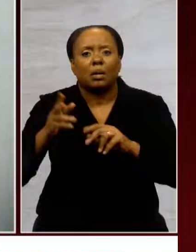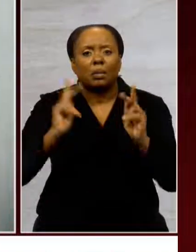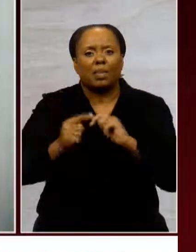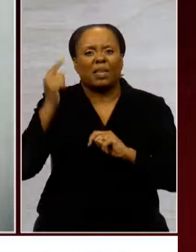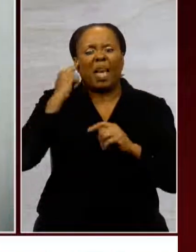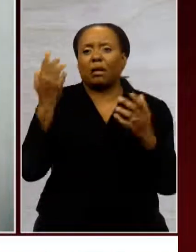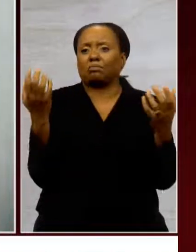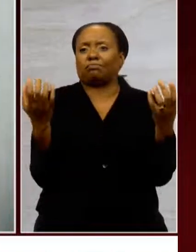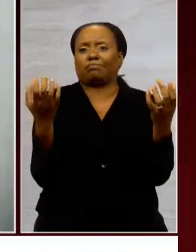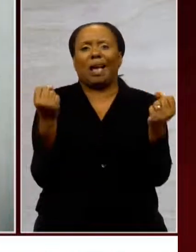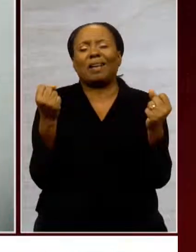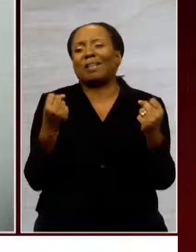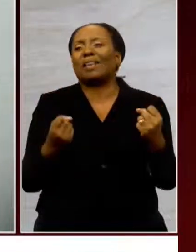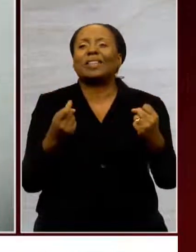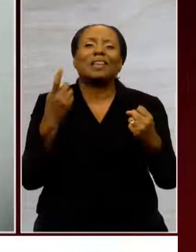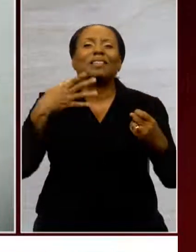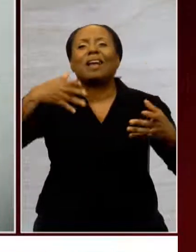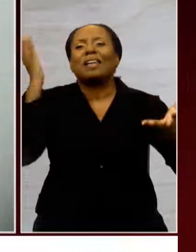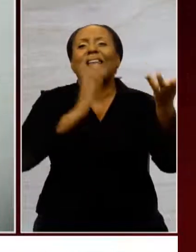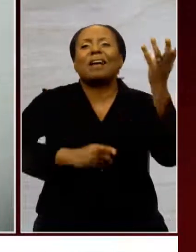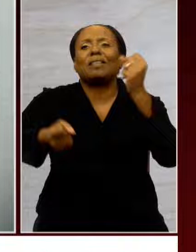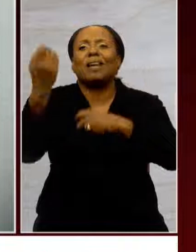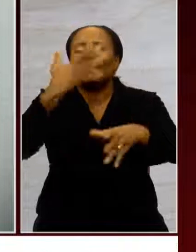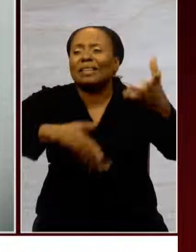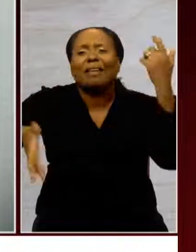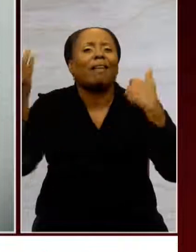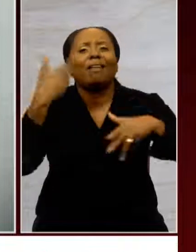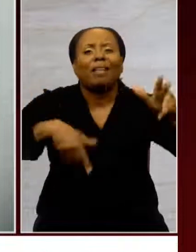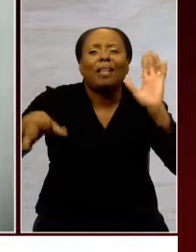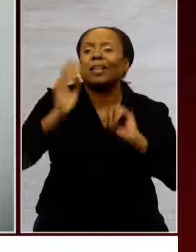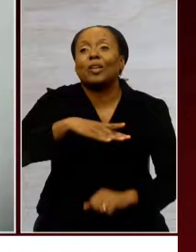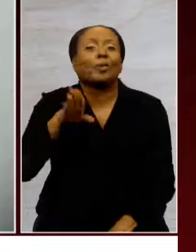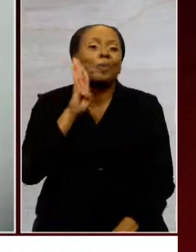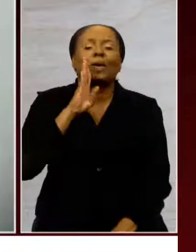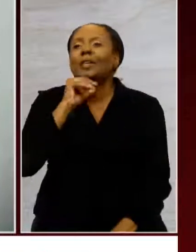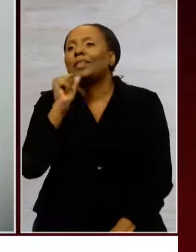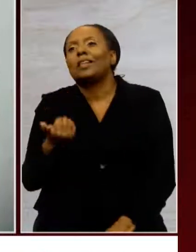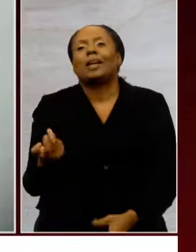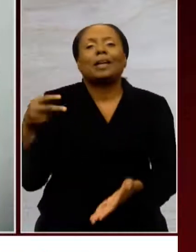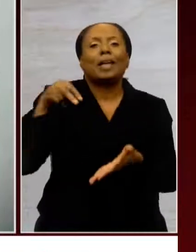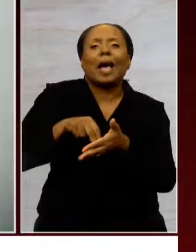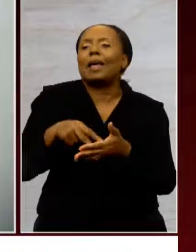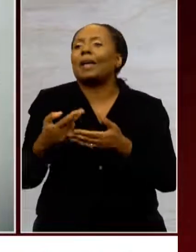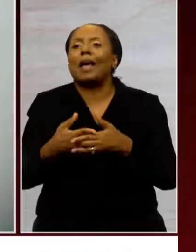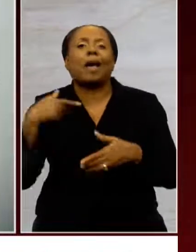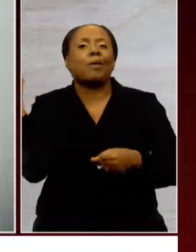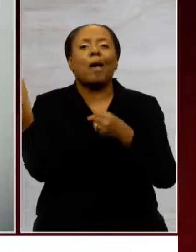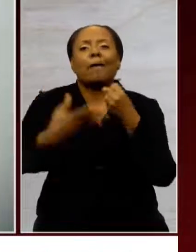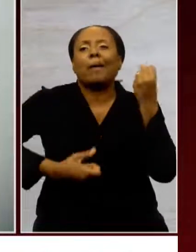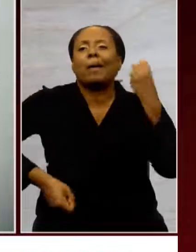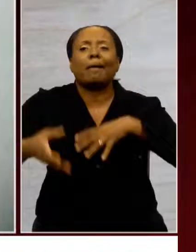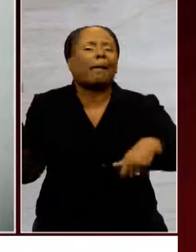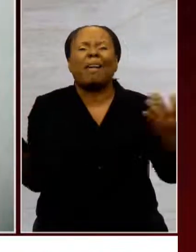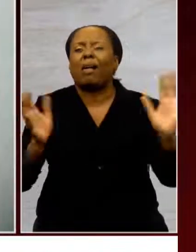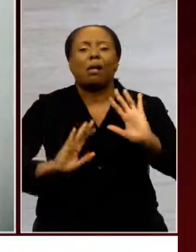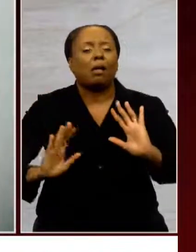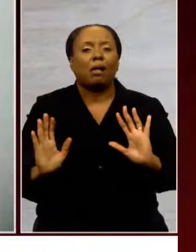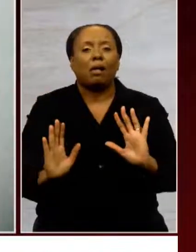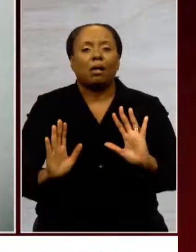is just waving your hands around. Bonnie's not standing there waving her hands. She is using an alternative